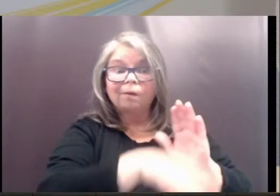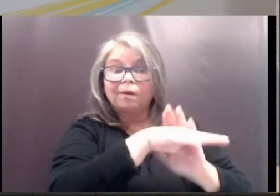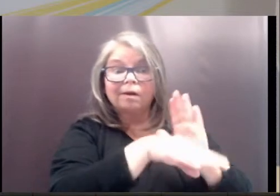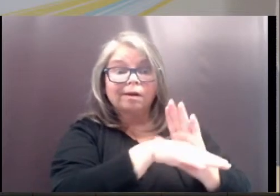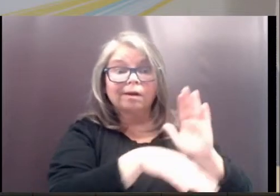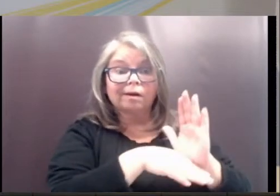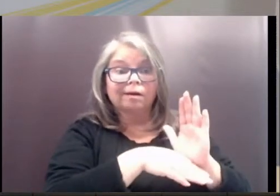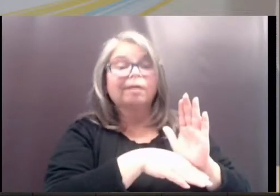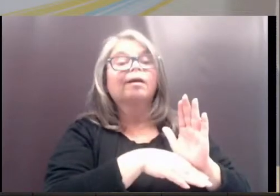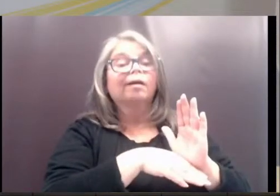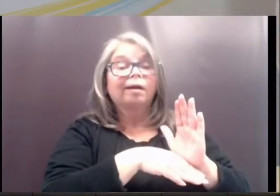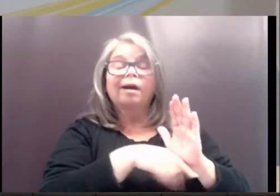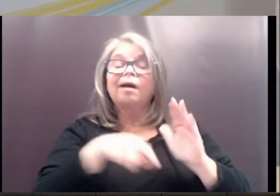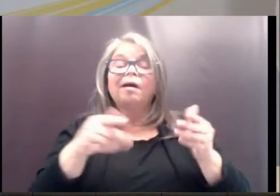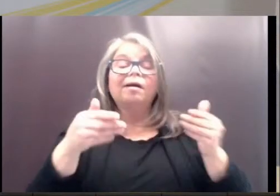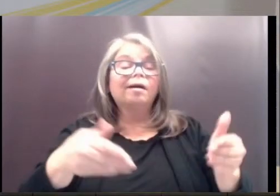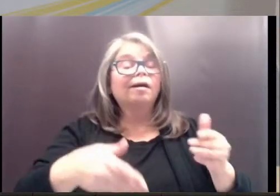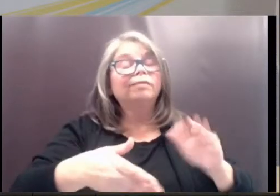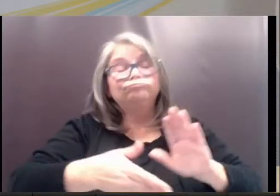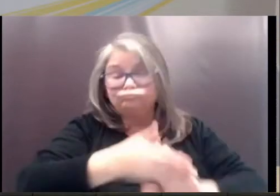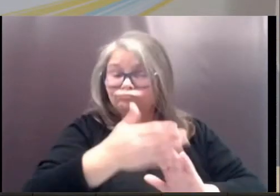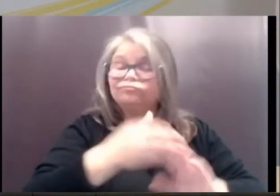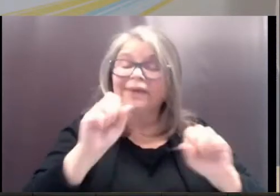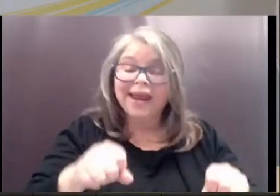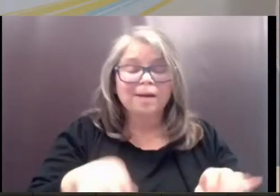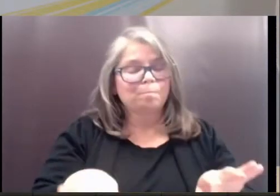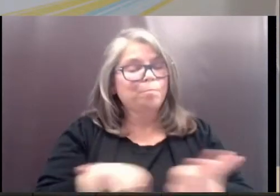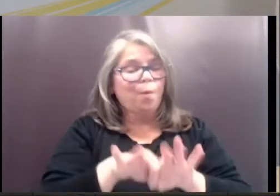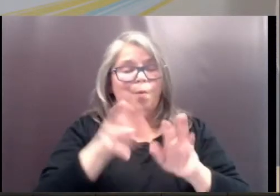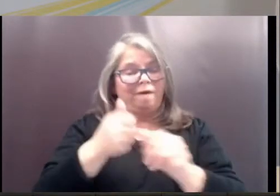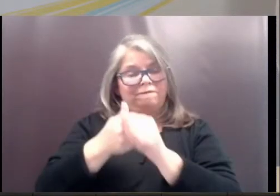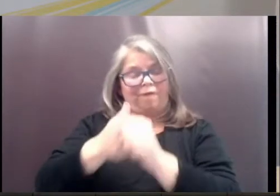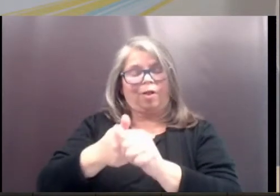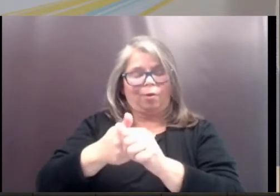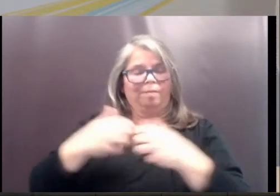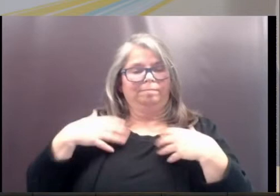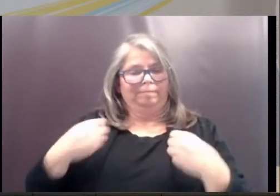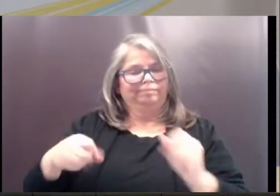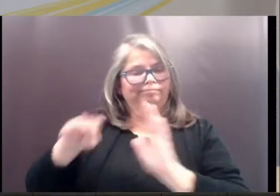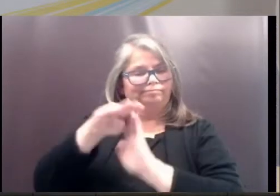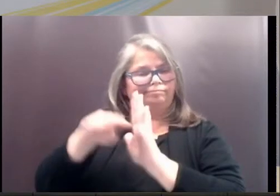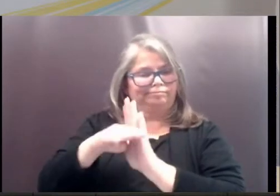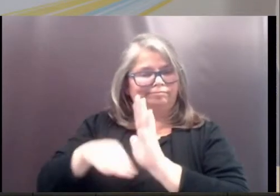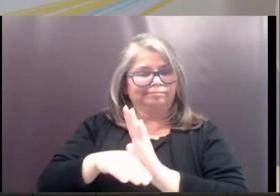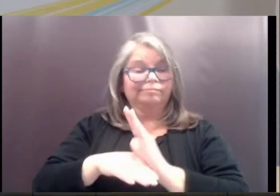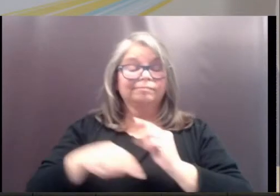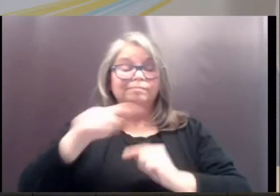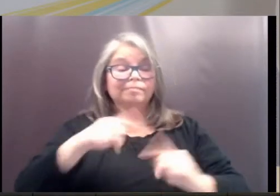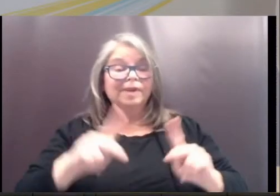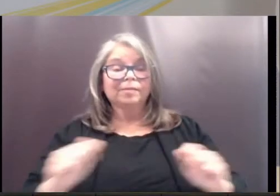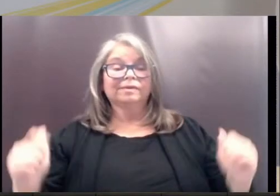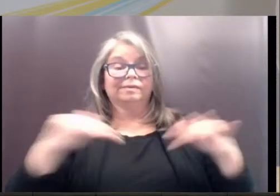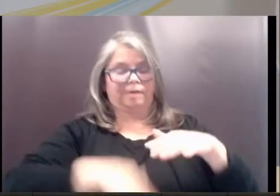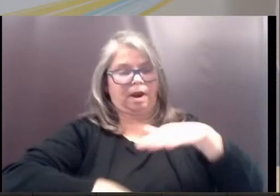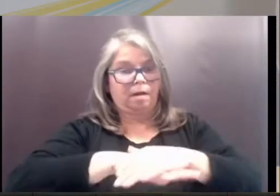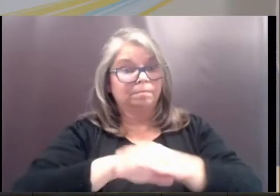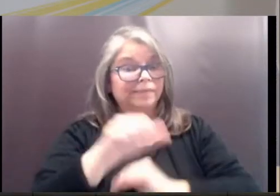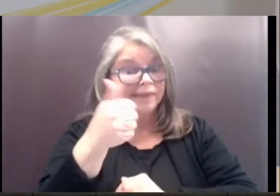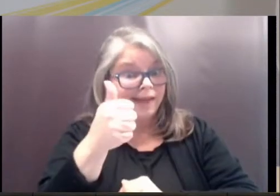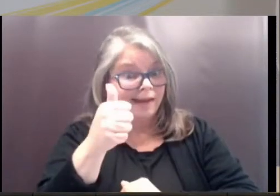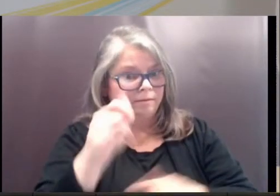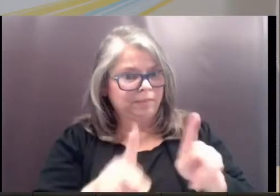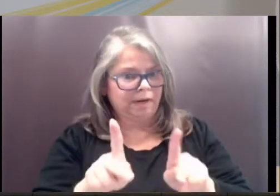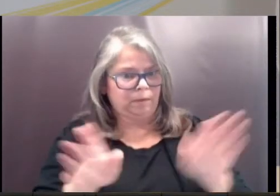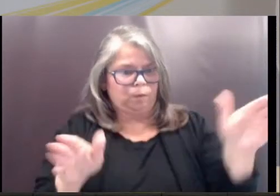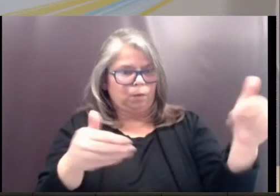health precautions. And organized gatherings are limited to 10 people and multiple gatherings are